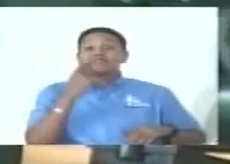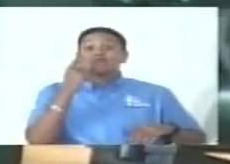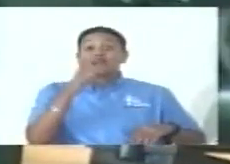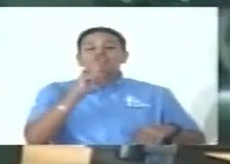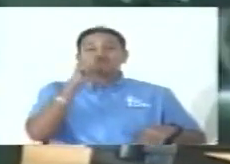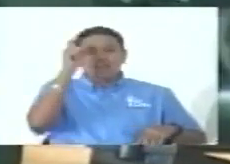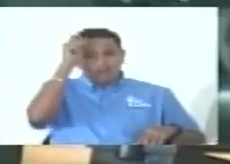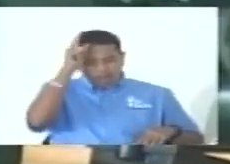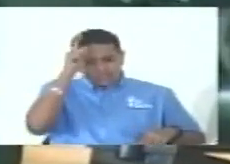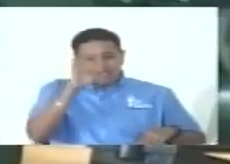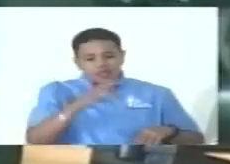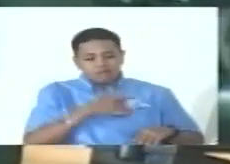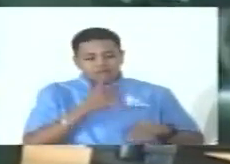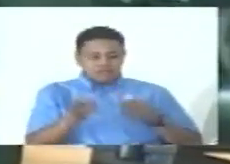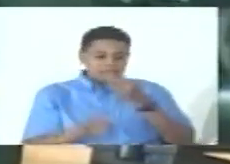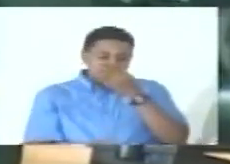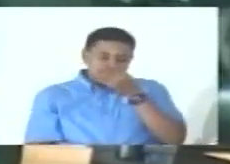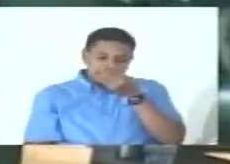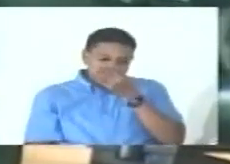appreciate.